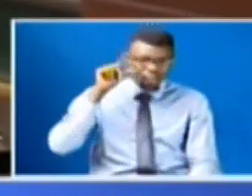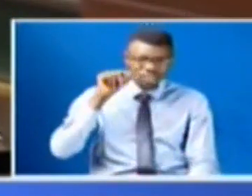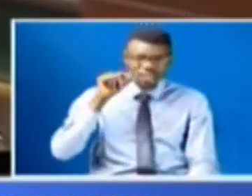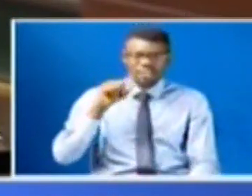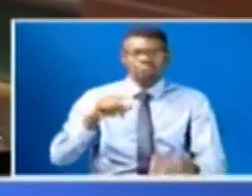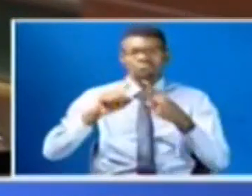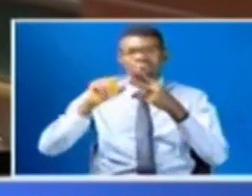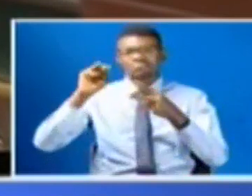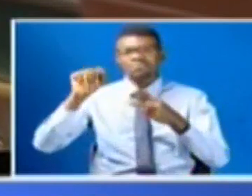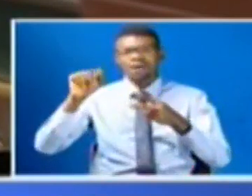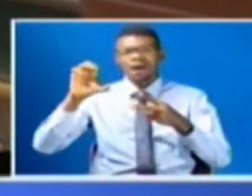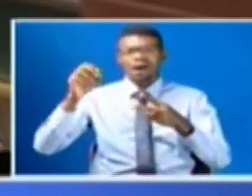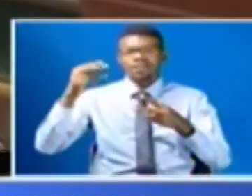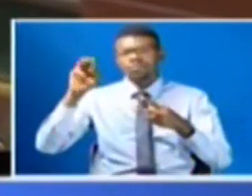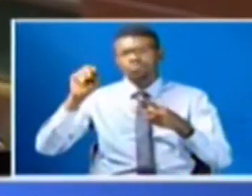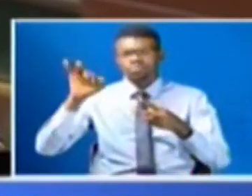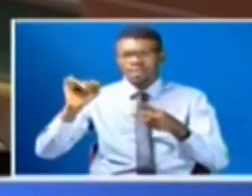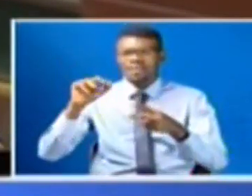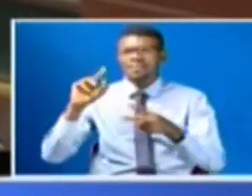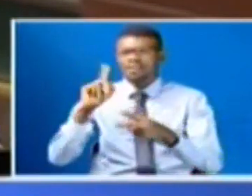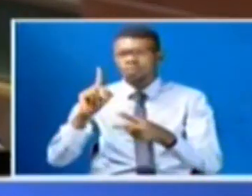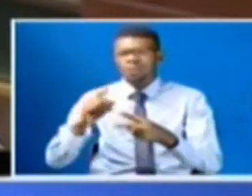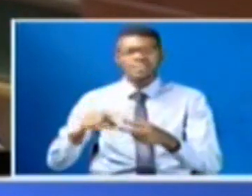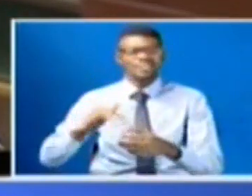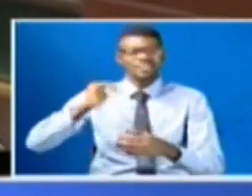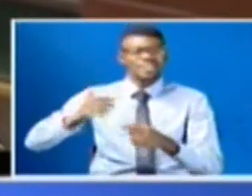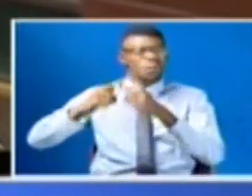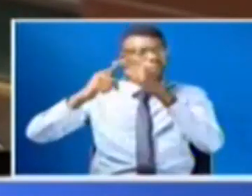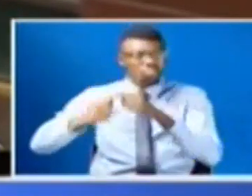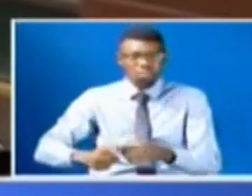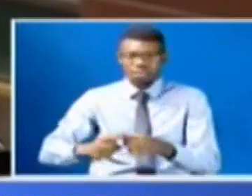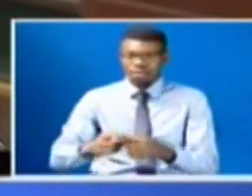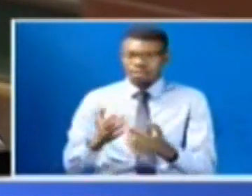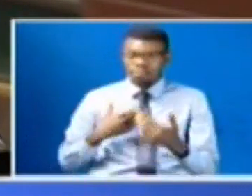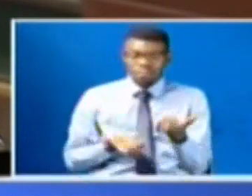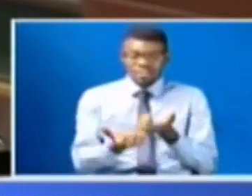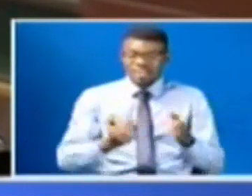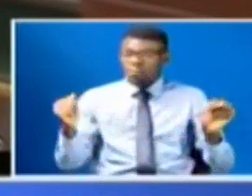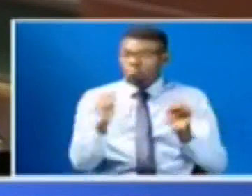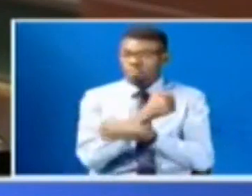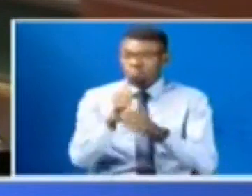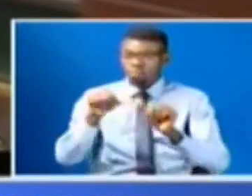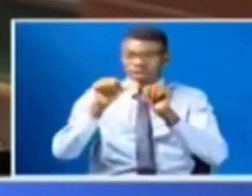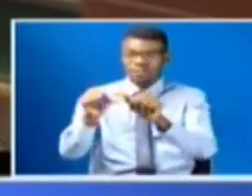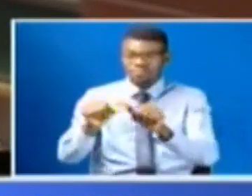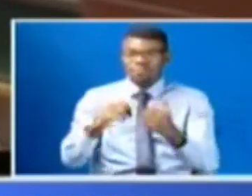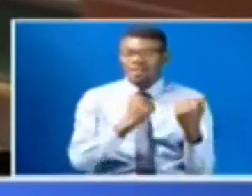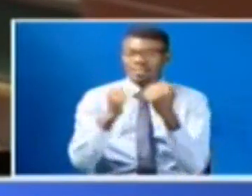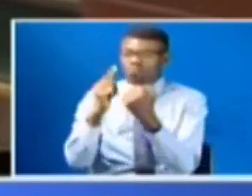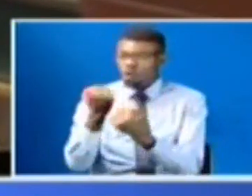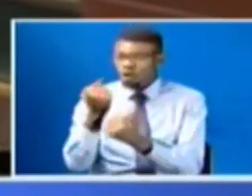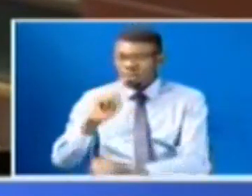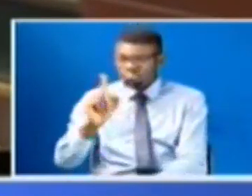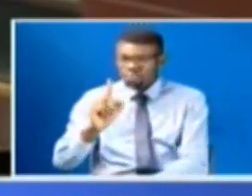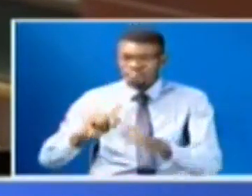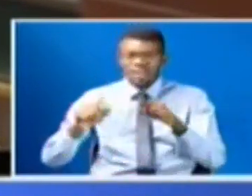Machumbi to Nairobi, towns are dying. And businessmen cannot continue. So we are not only talking about transporters, we are talking